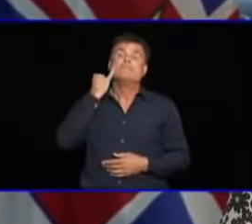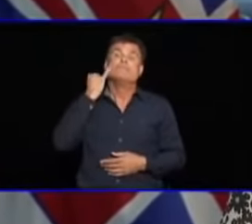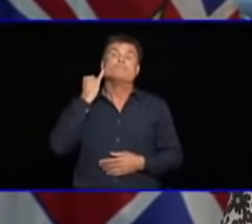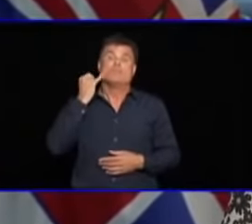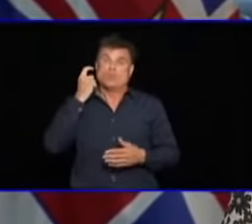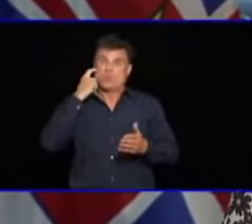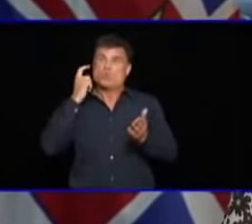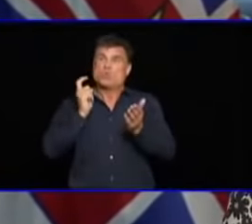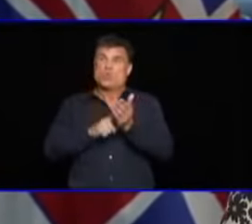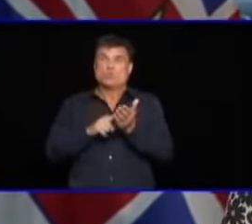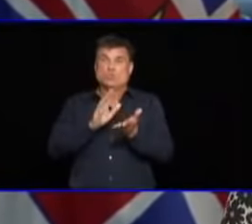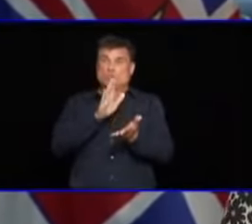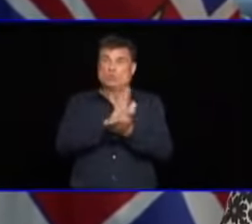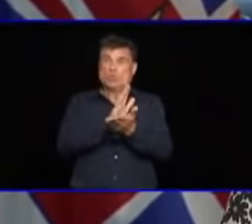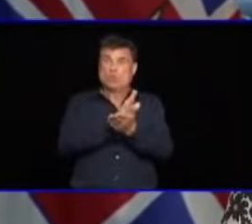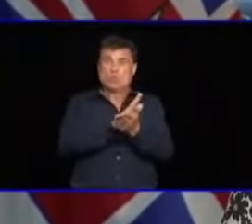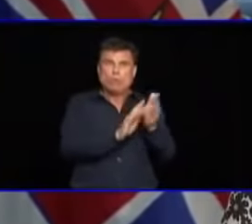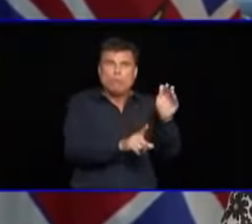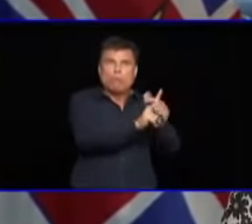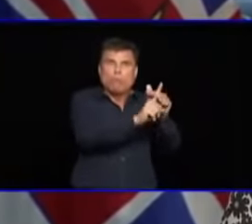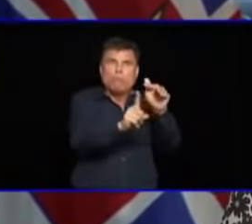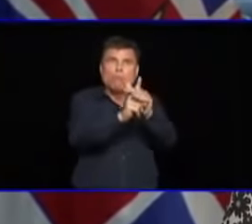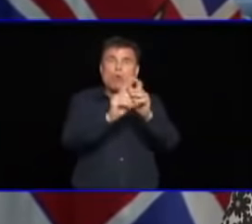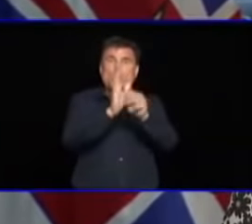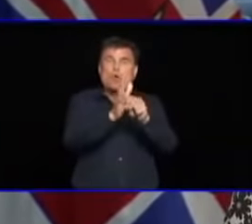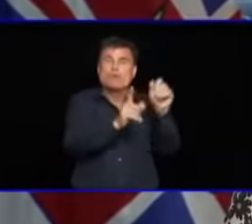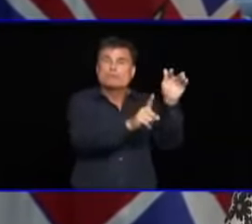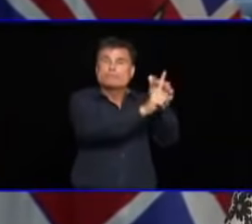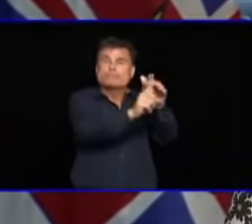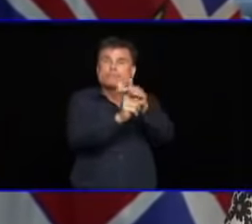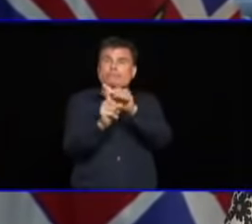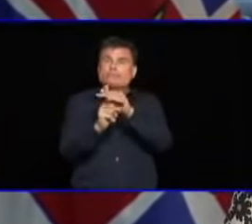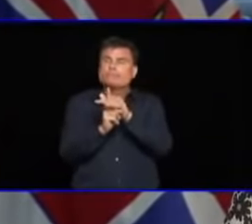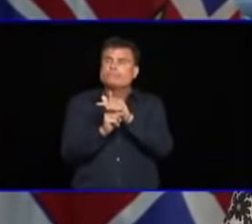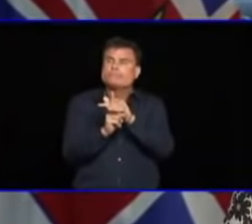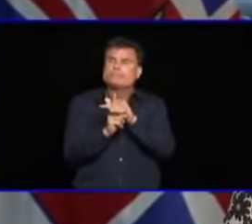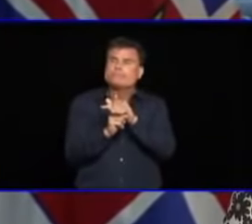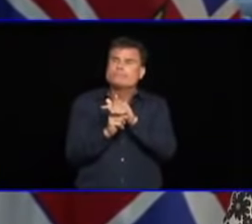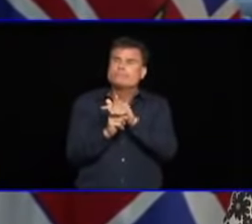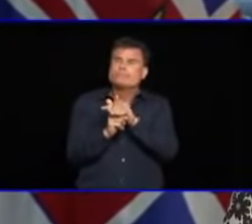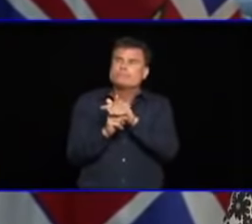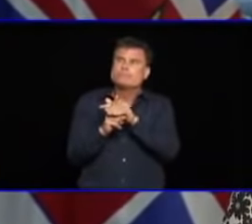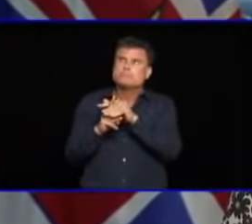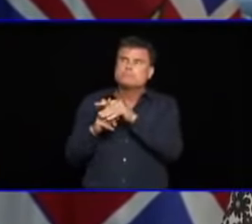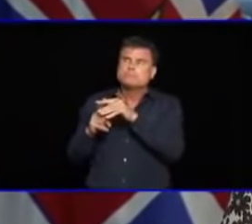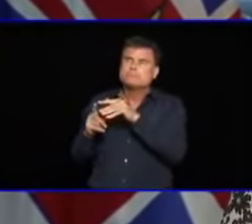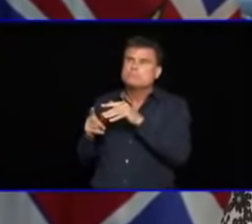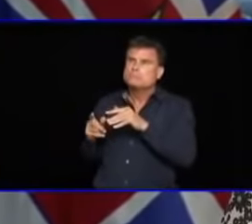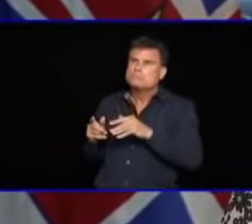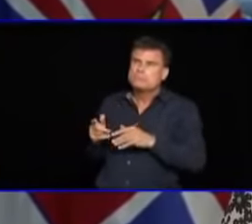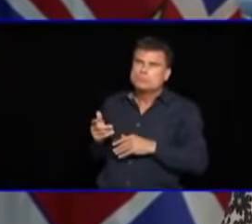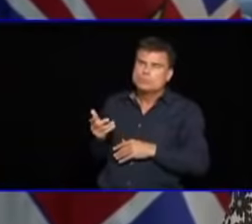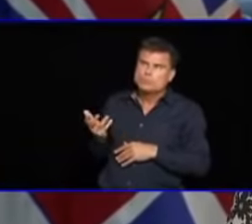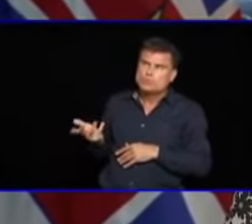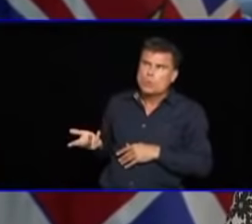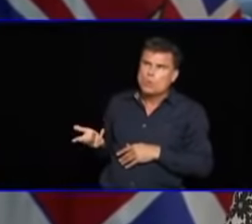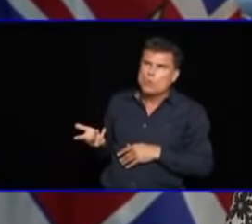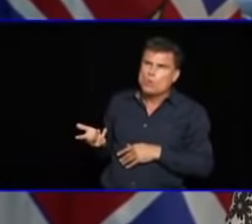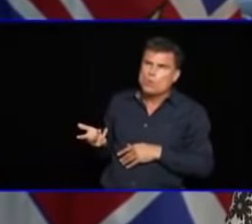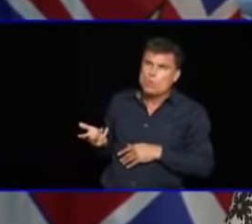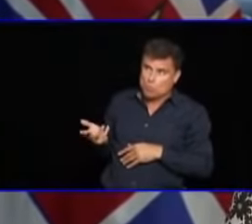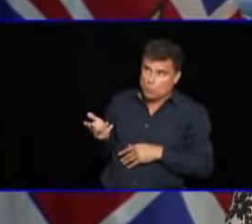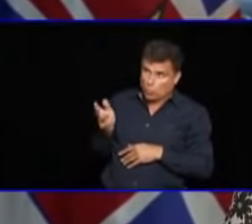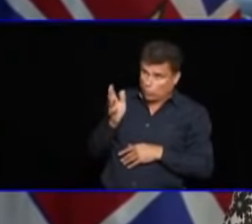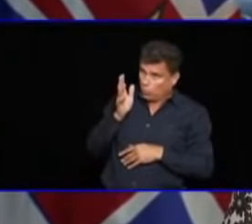infections in the schools, will we get a daily update on how many students or staff have tested positive, when we have these daily numbers in